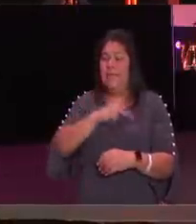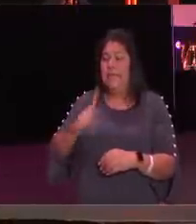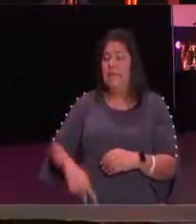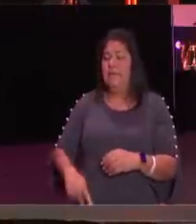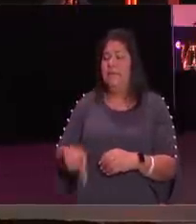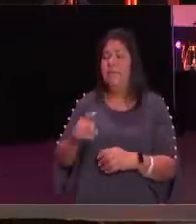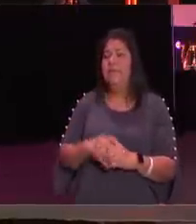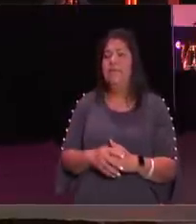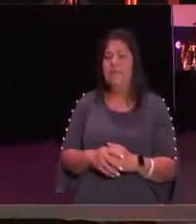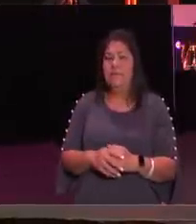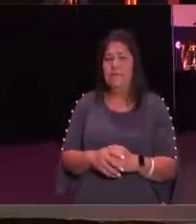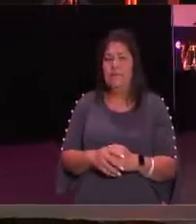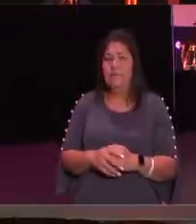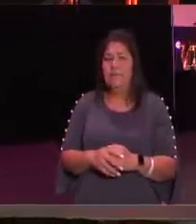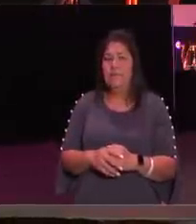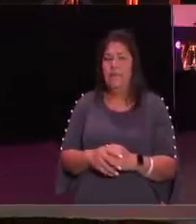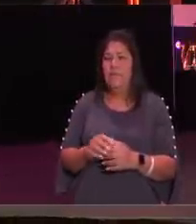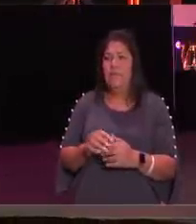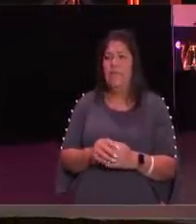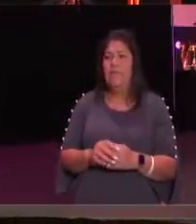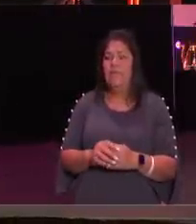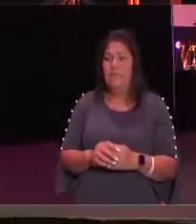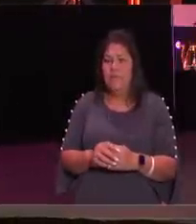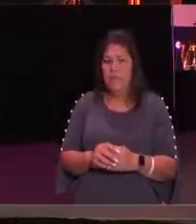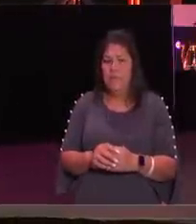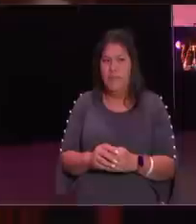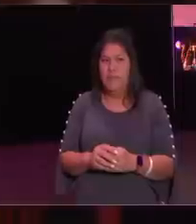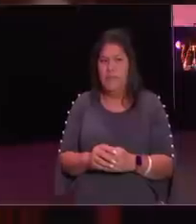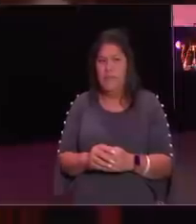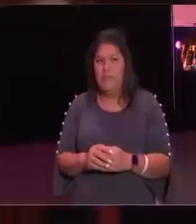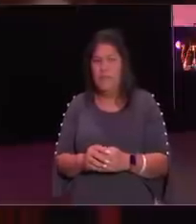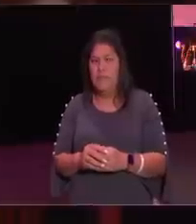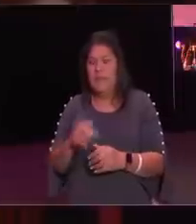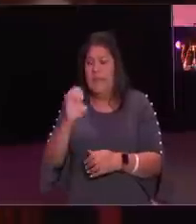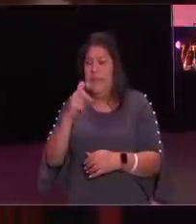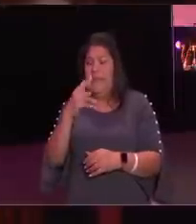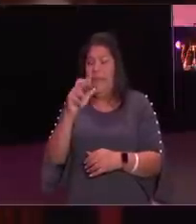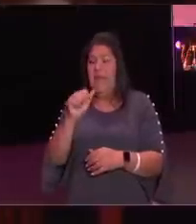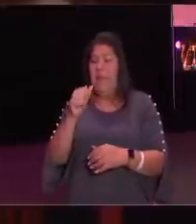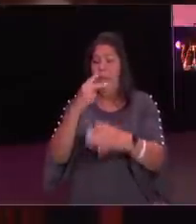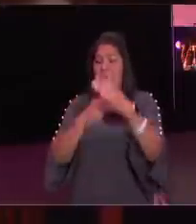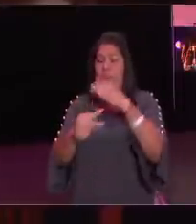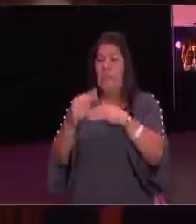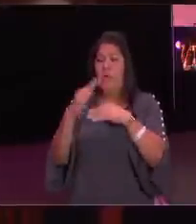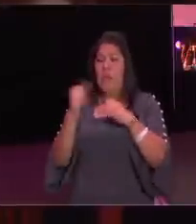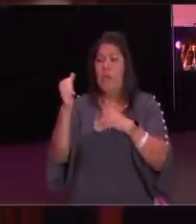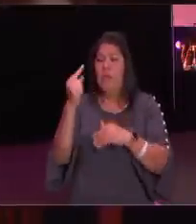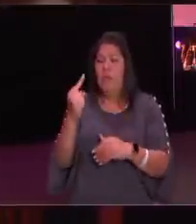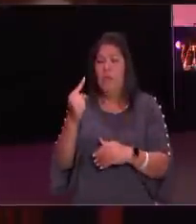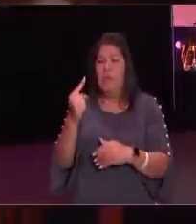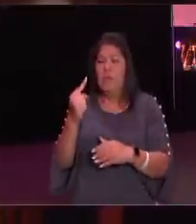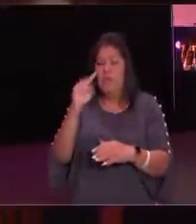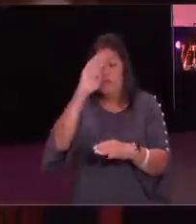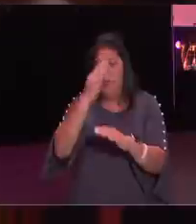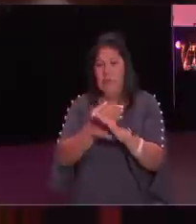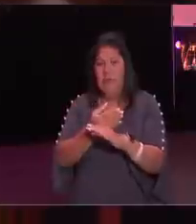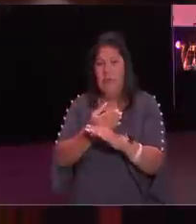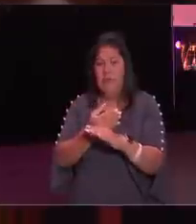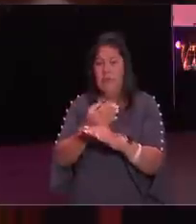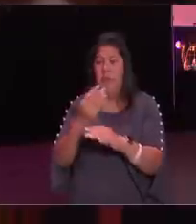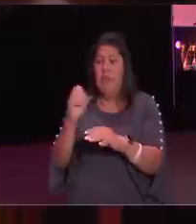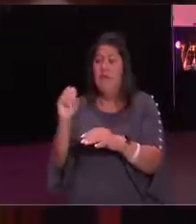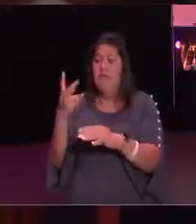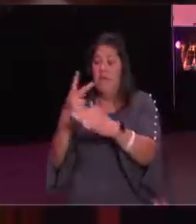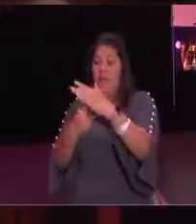chapter 9. Verses 1 and 2. And Elisha the prophet called one of the sons of the